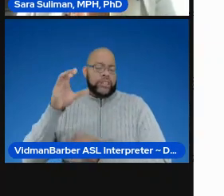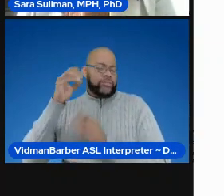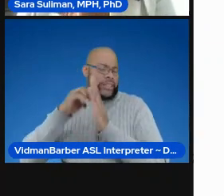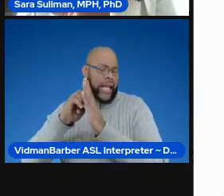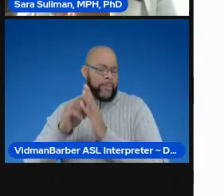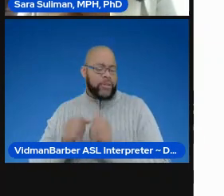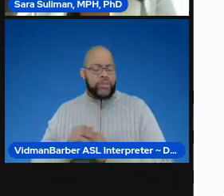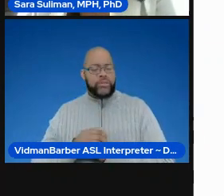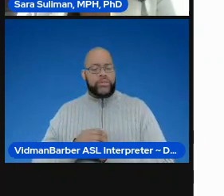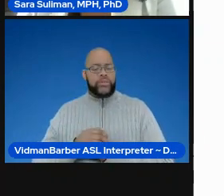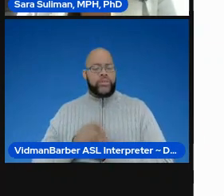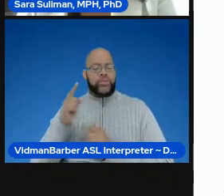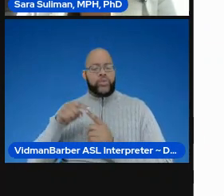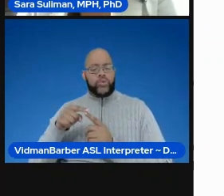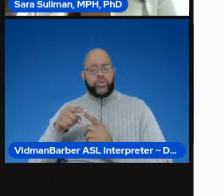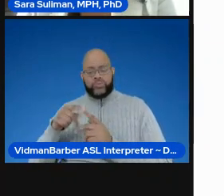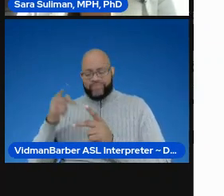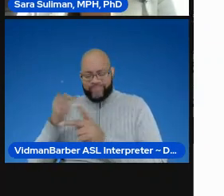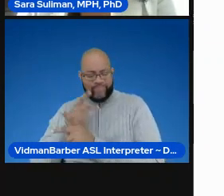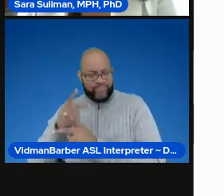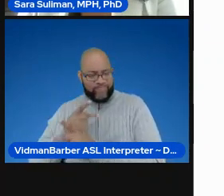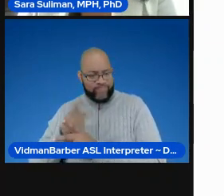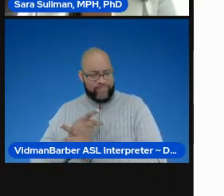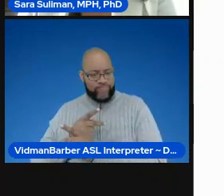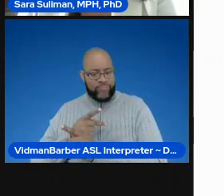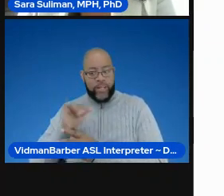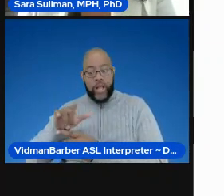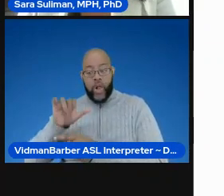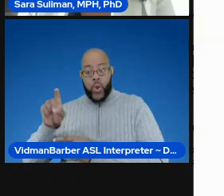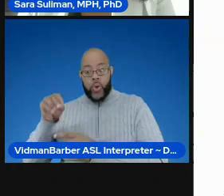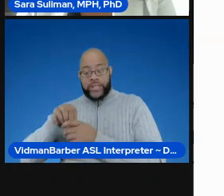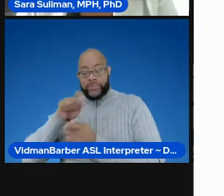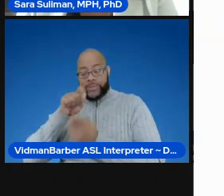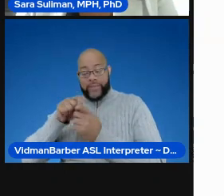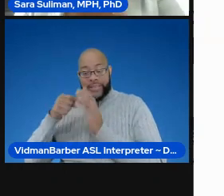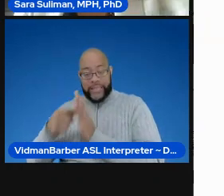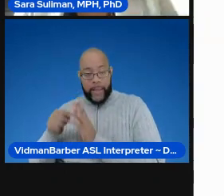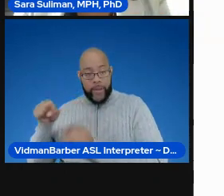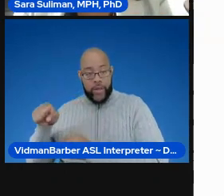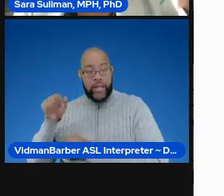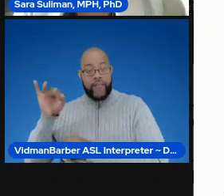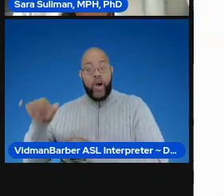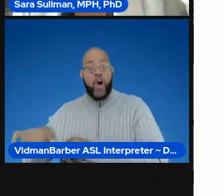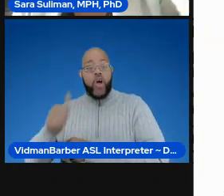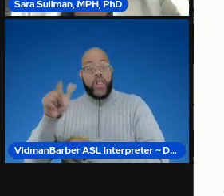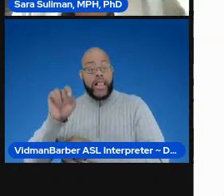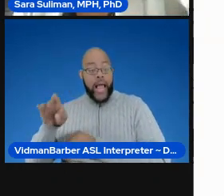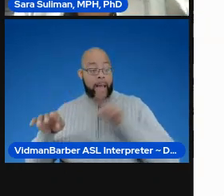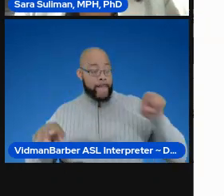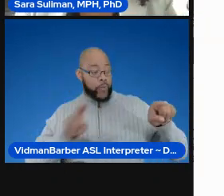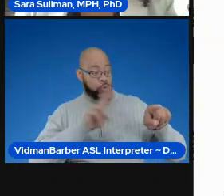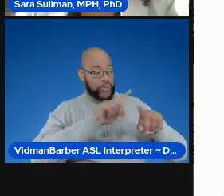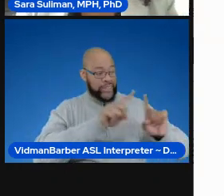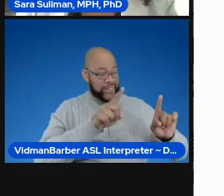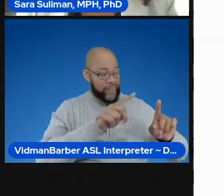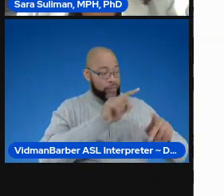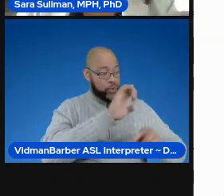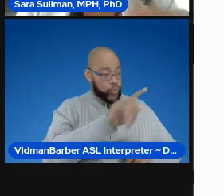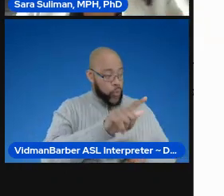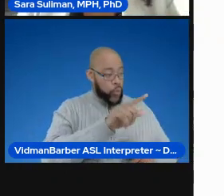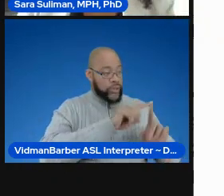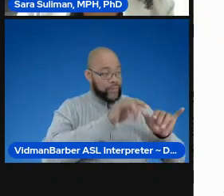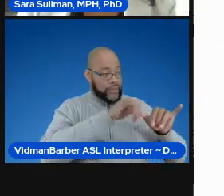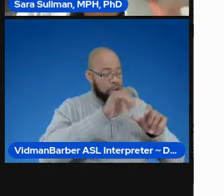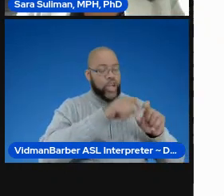to quantitate the viral load in a specific sample, if another lab that uses a different instrument and a different standard,